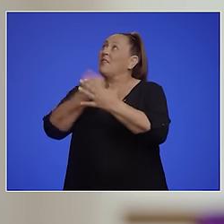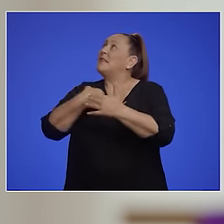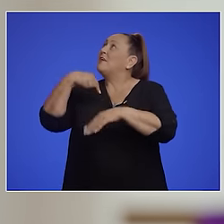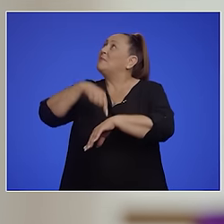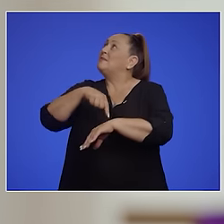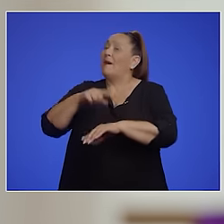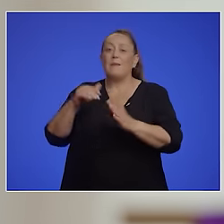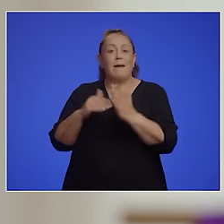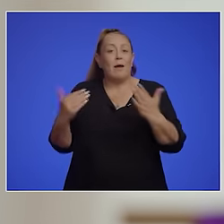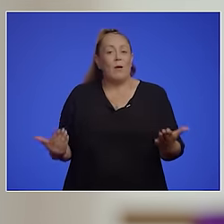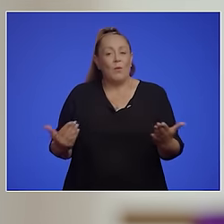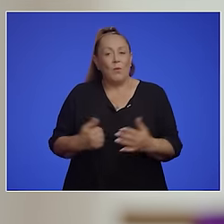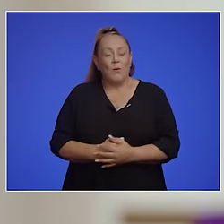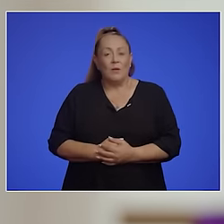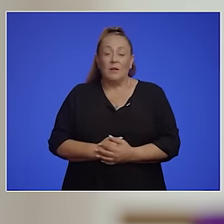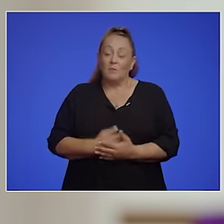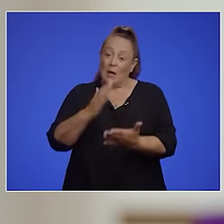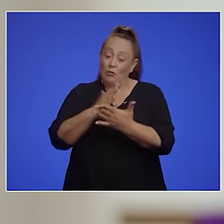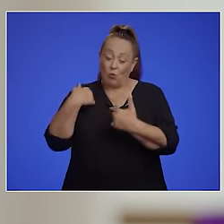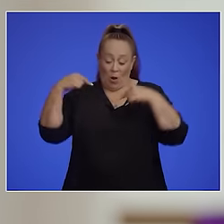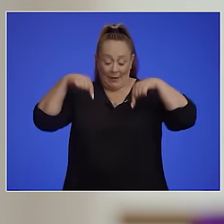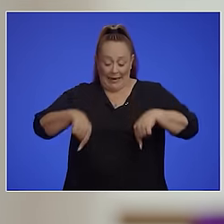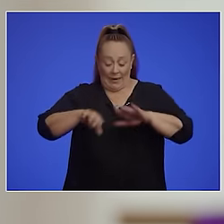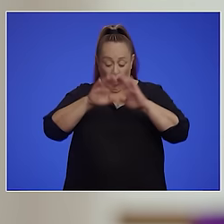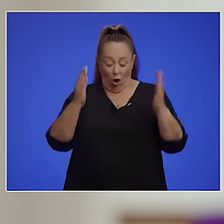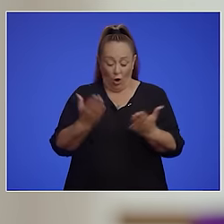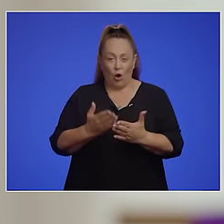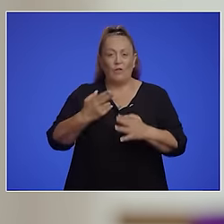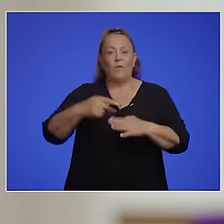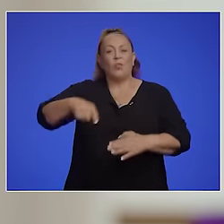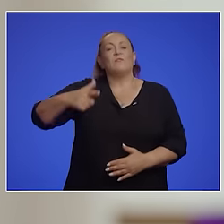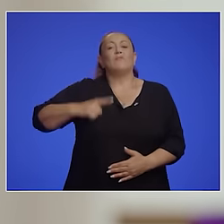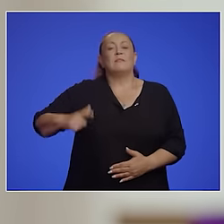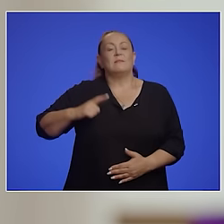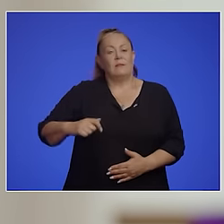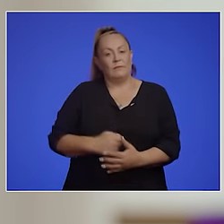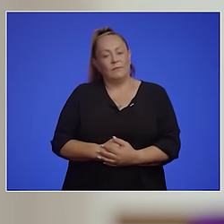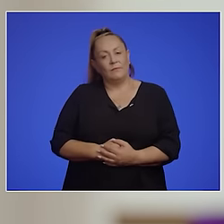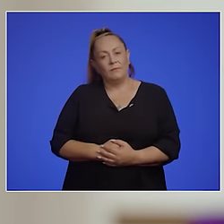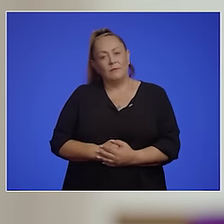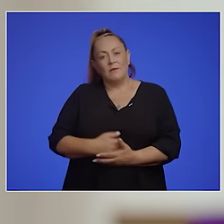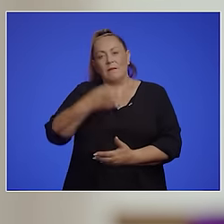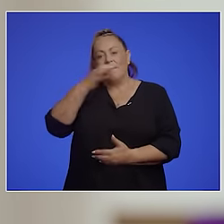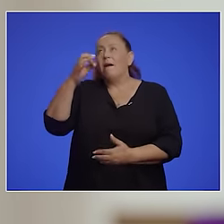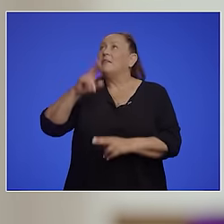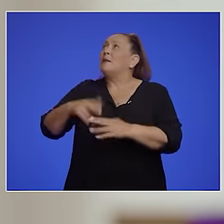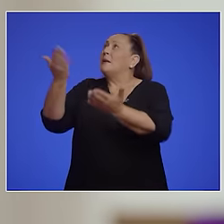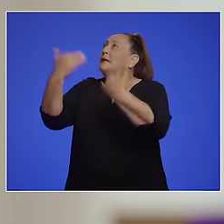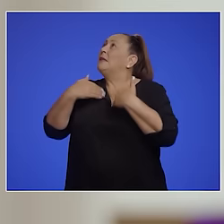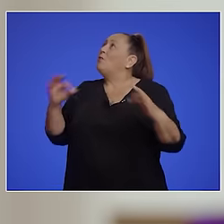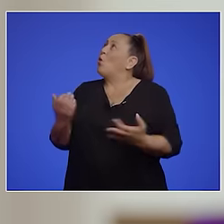this hour. But it was for this very reason that I have come to this hour. Father, glorify your name.